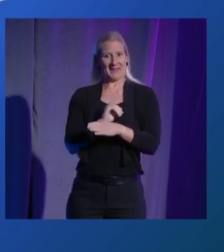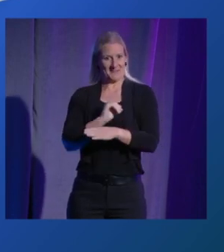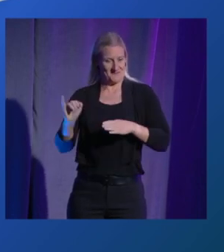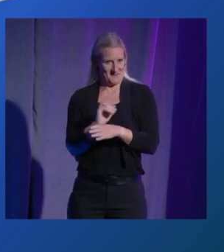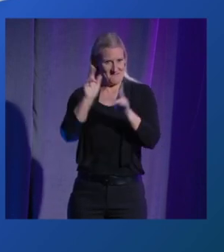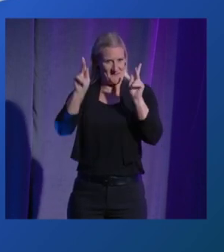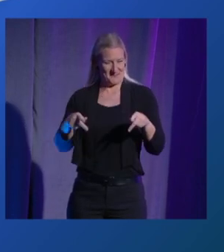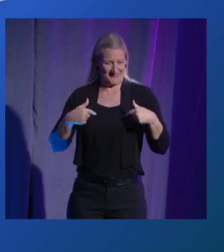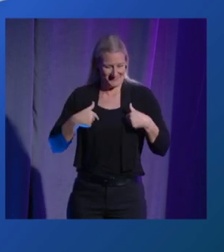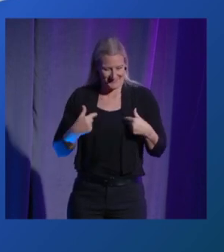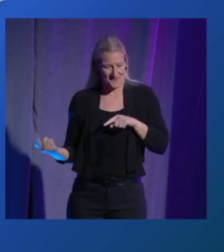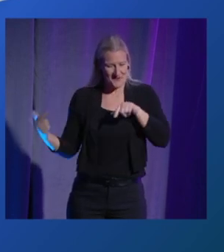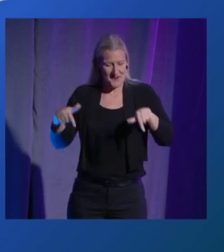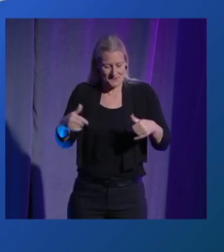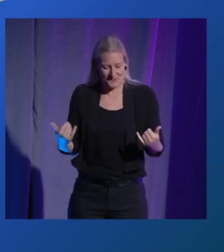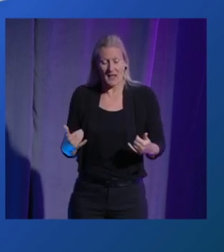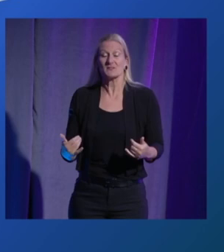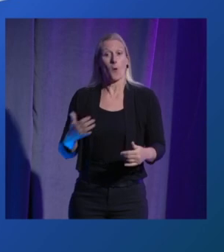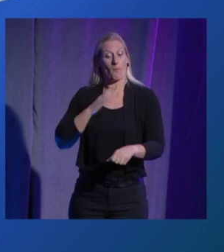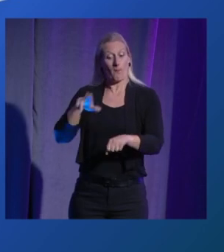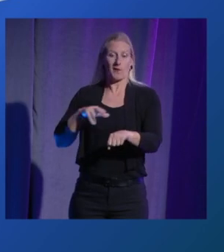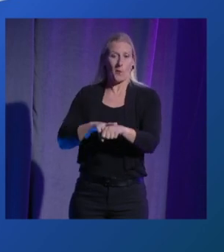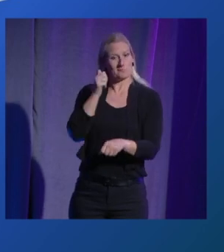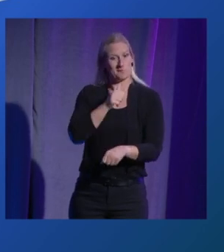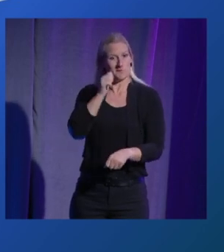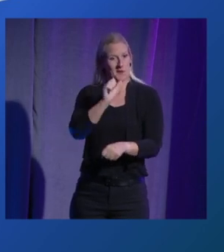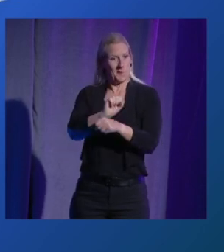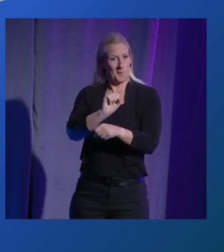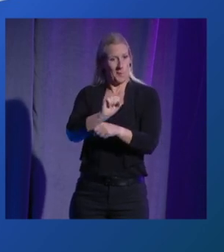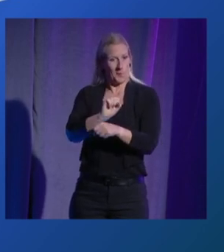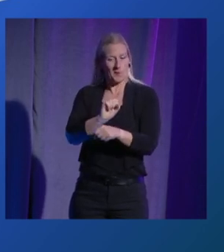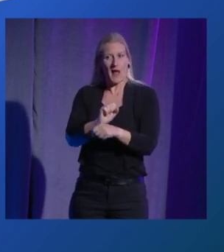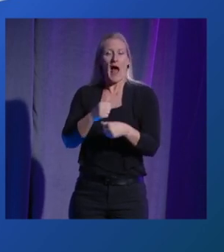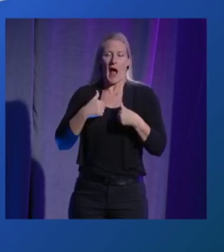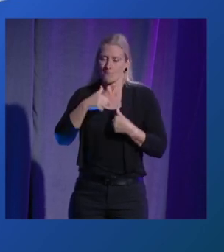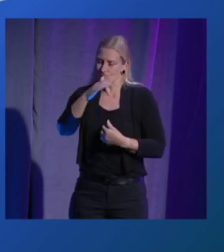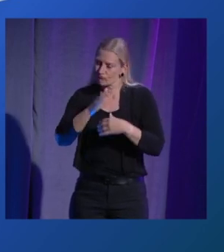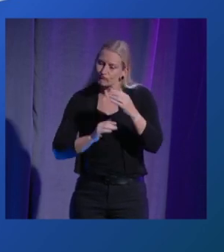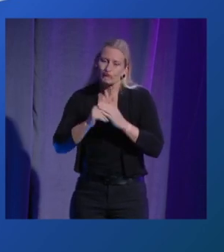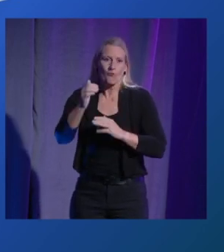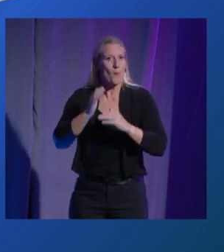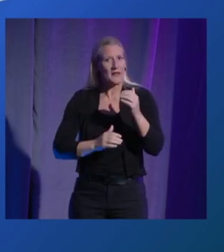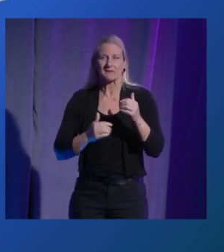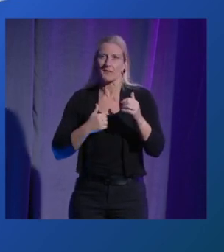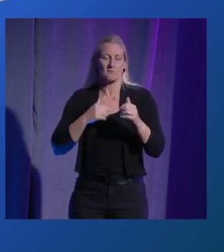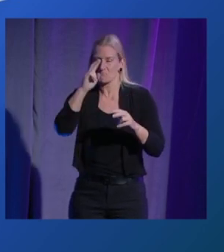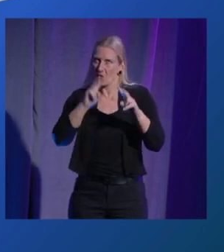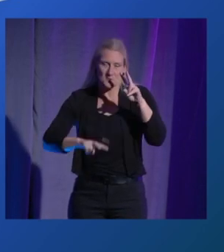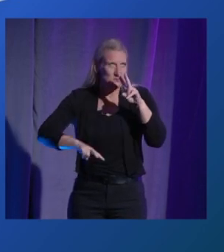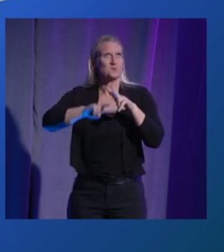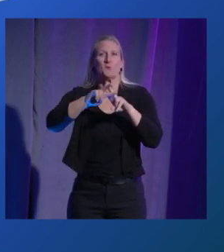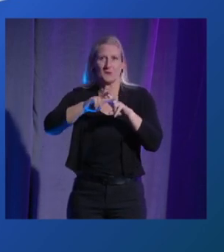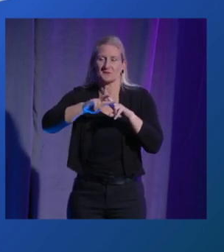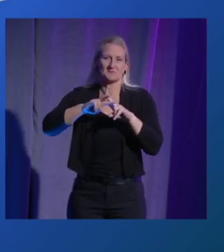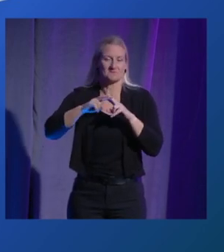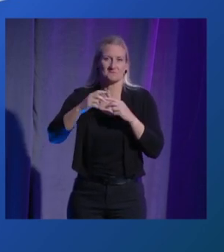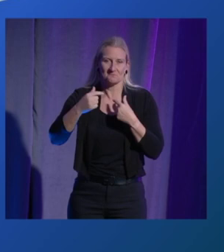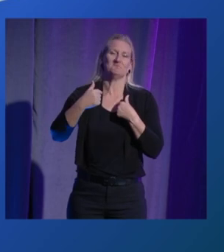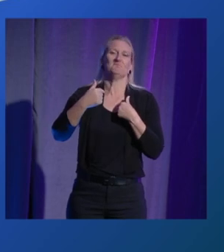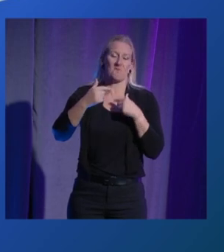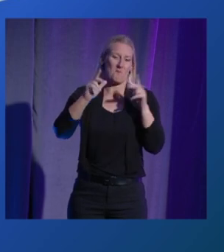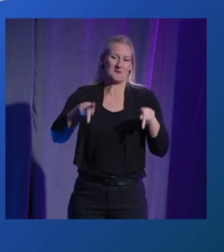say that uh as is my normal day job uh I am very comfortable being the stupidest person in the room uh as a